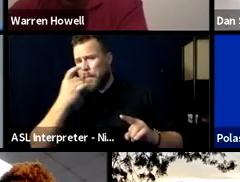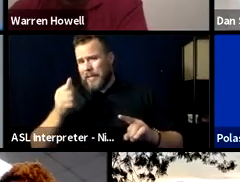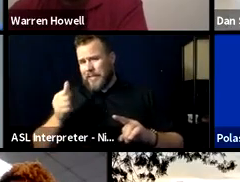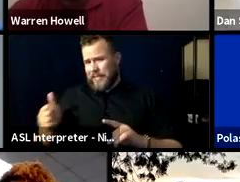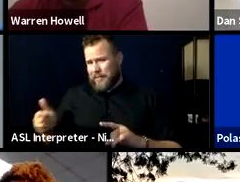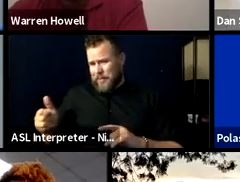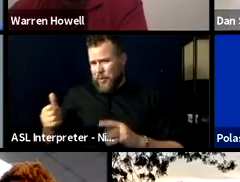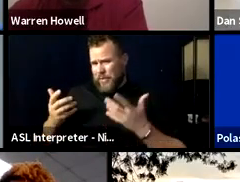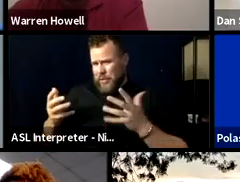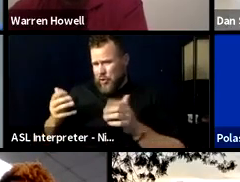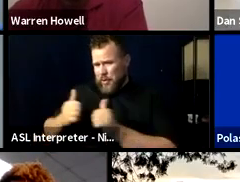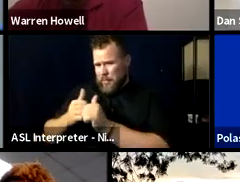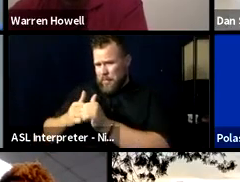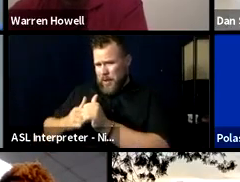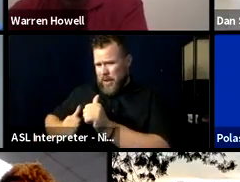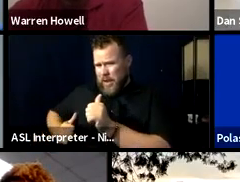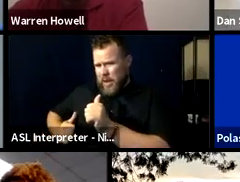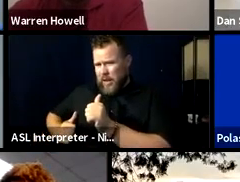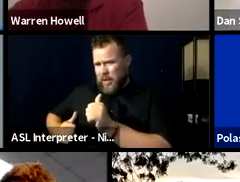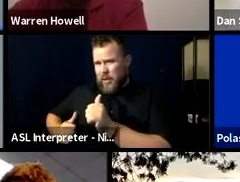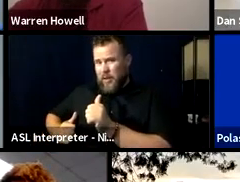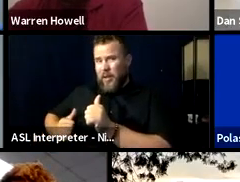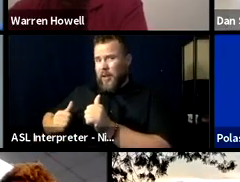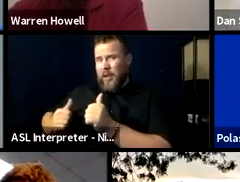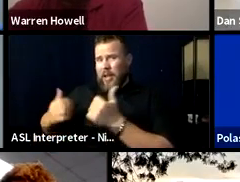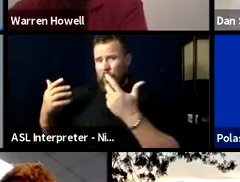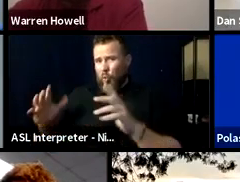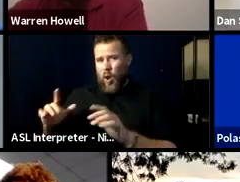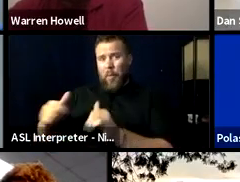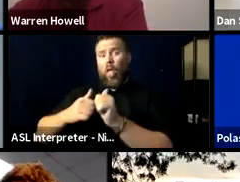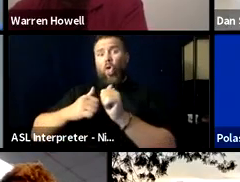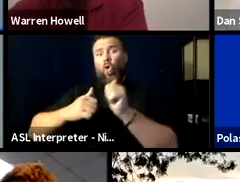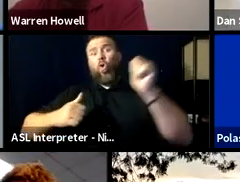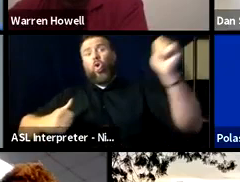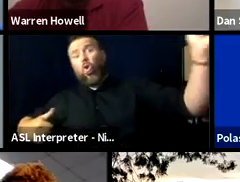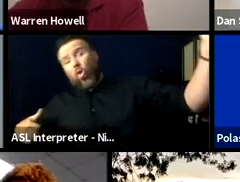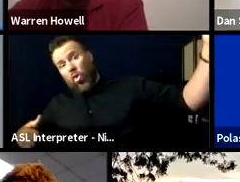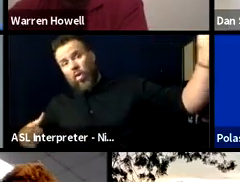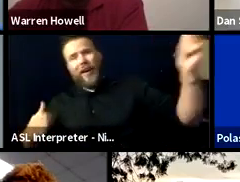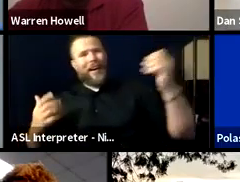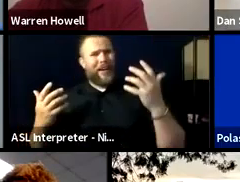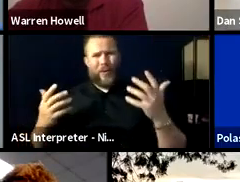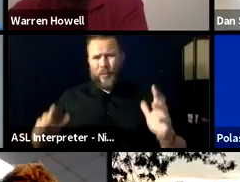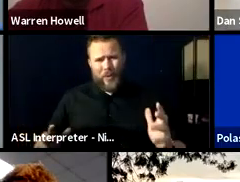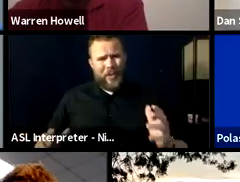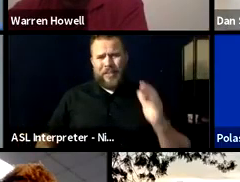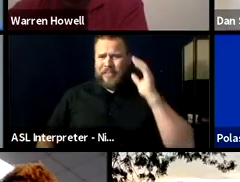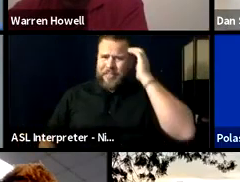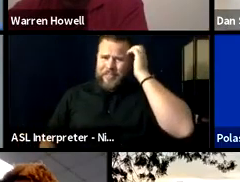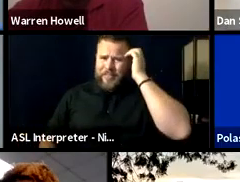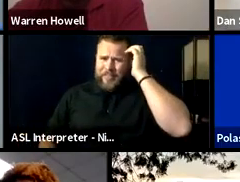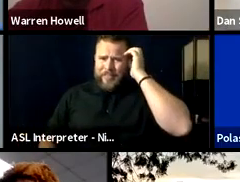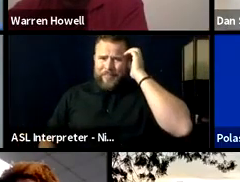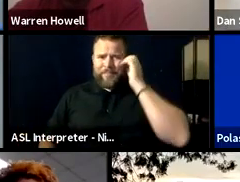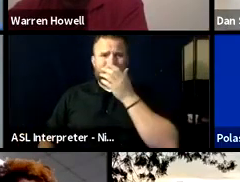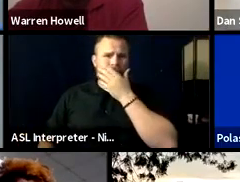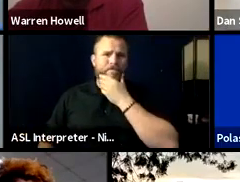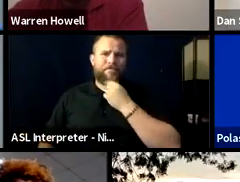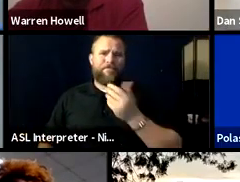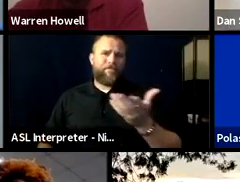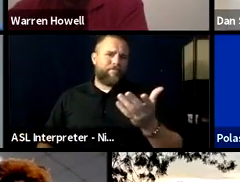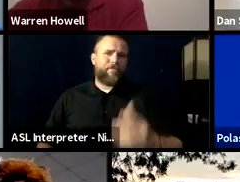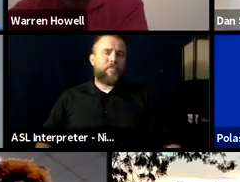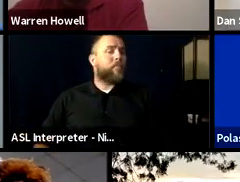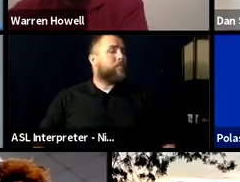and I just didn't want him to get further behind than what he already is. Thank you so much